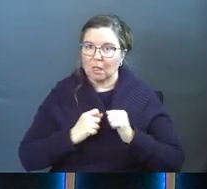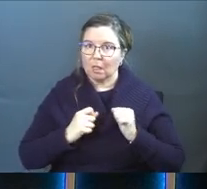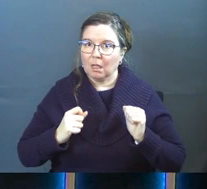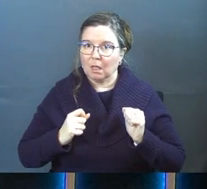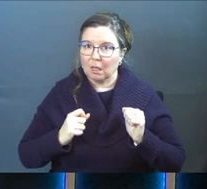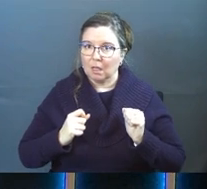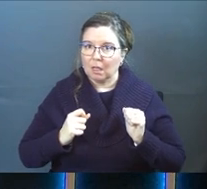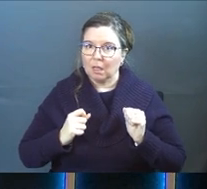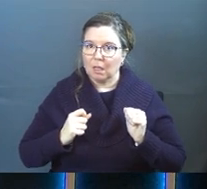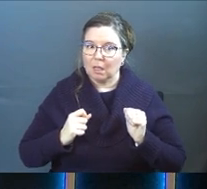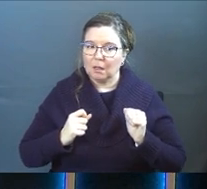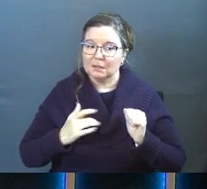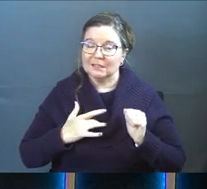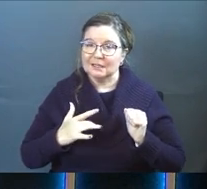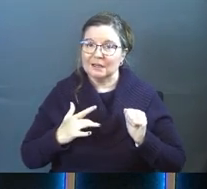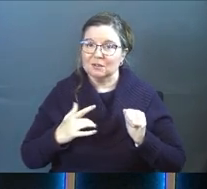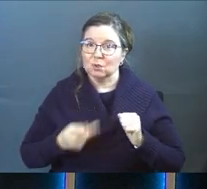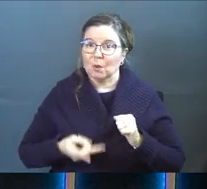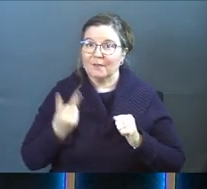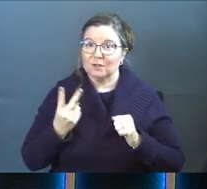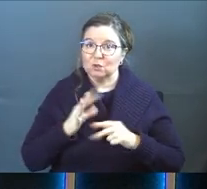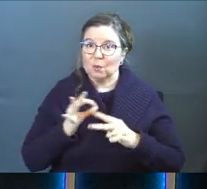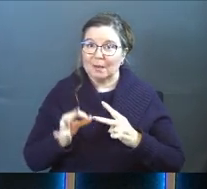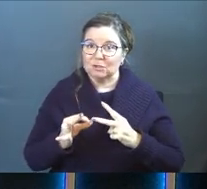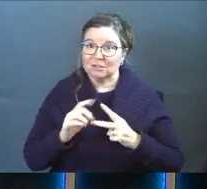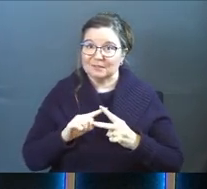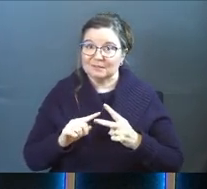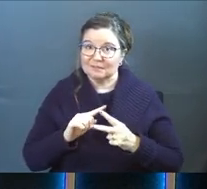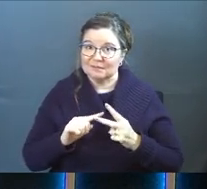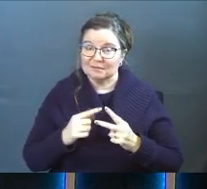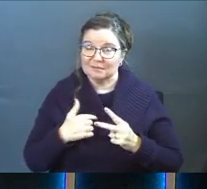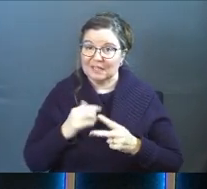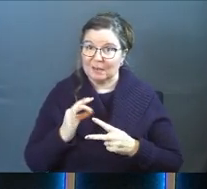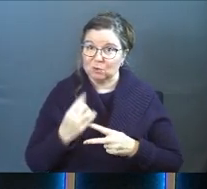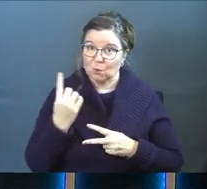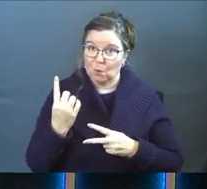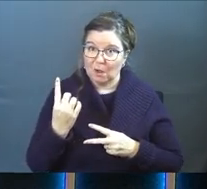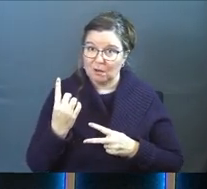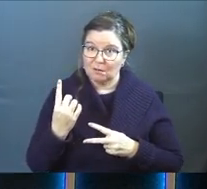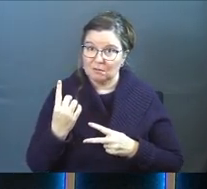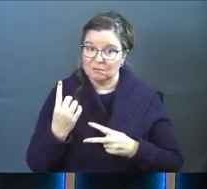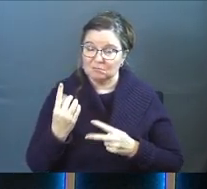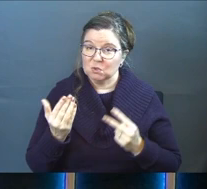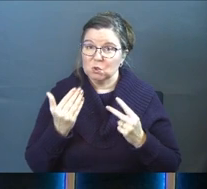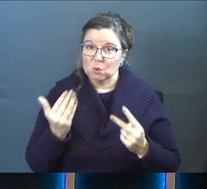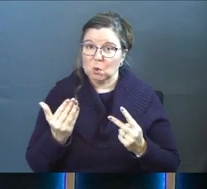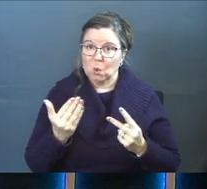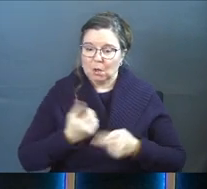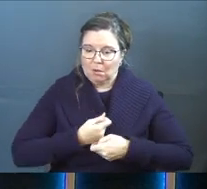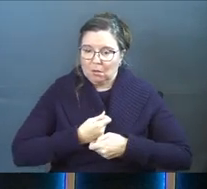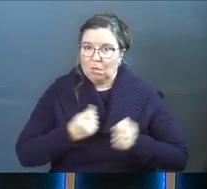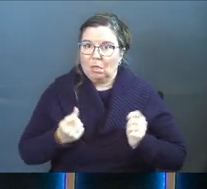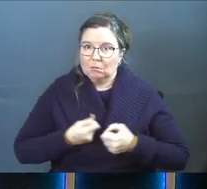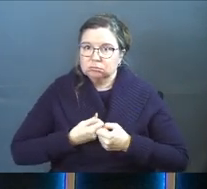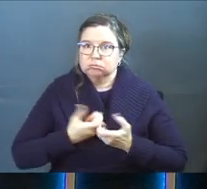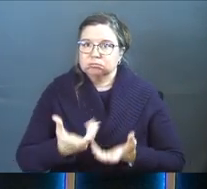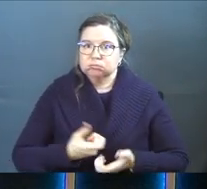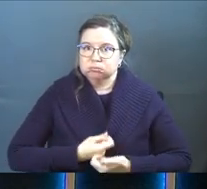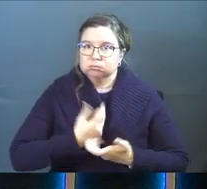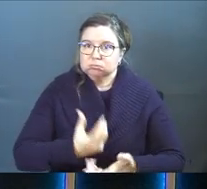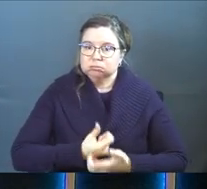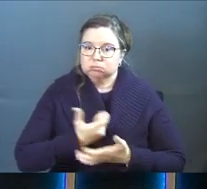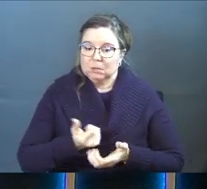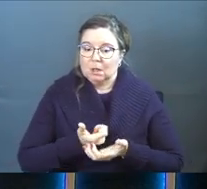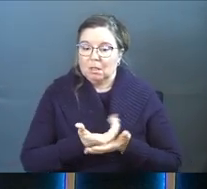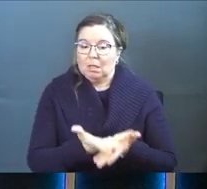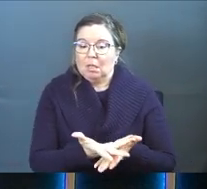vulnerability, you've got two options. Either option one, you just go ahead and put it all out there, all the depth of who you